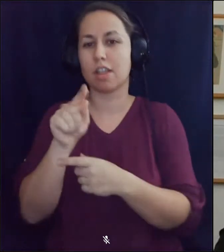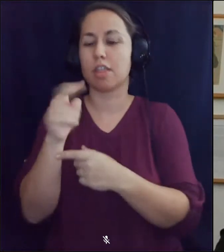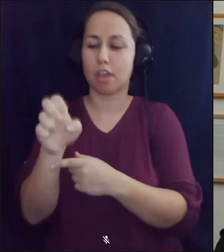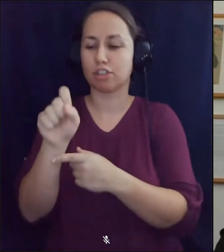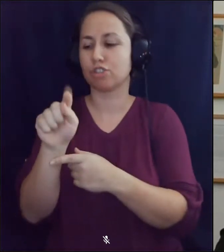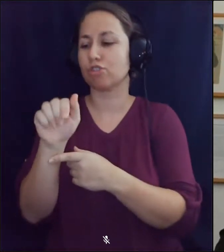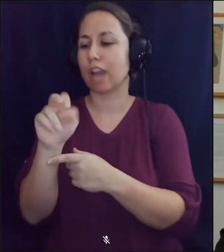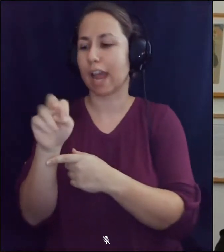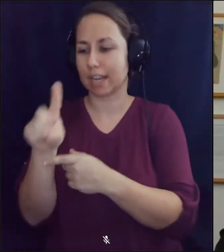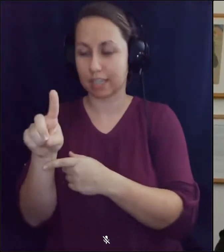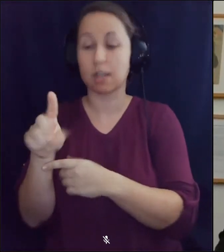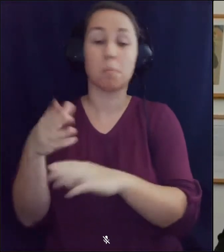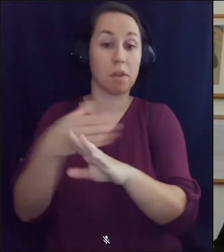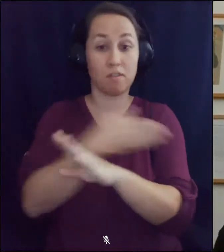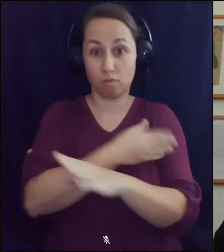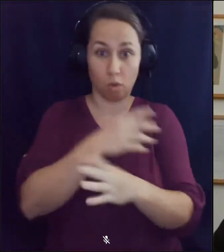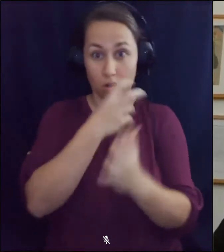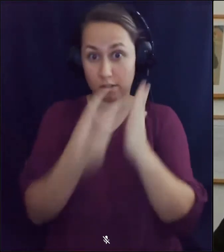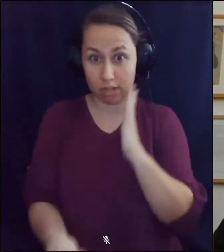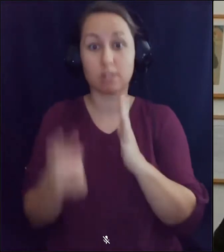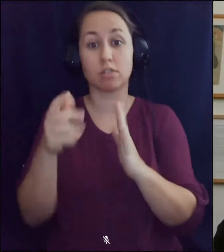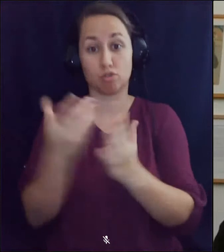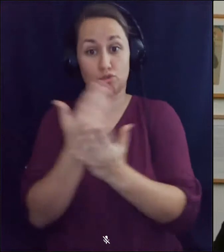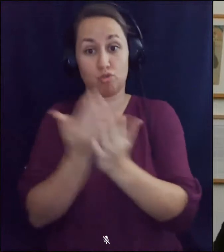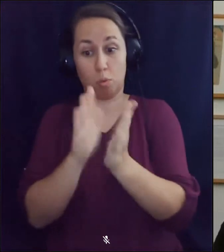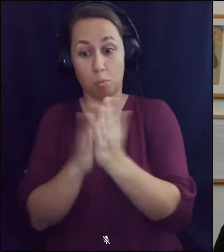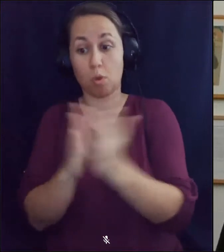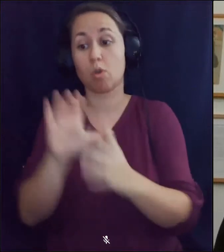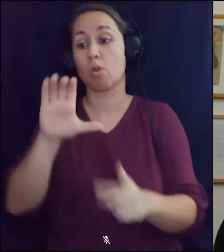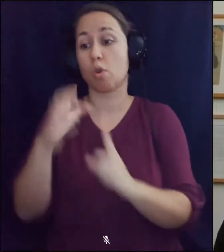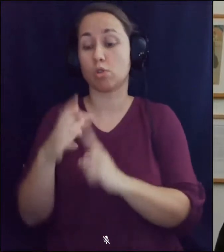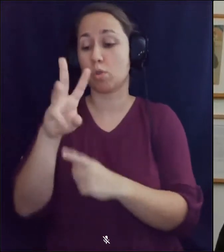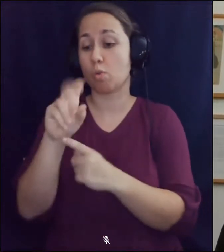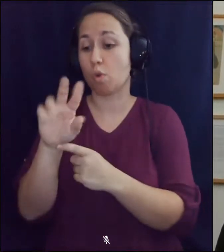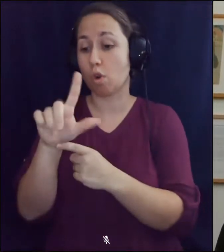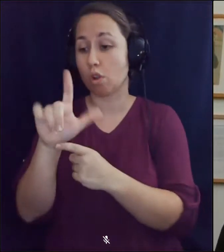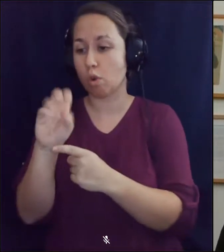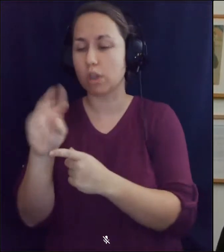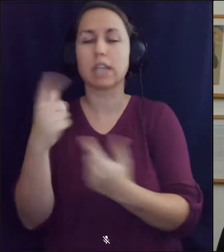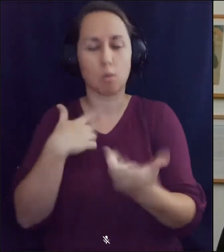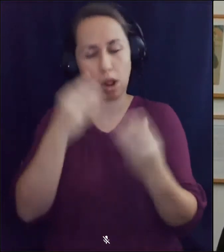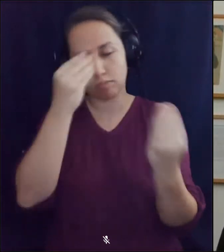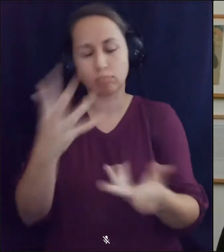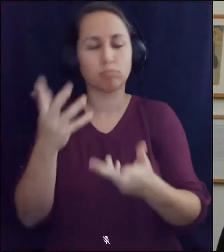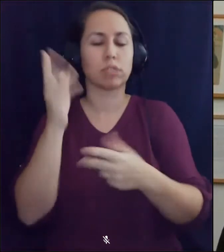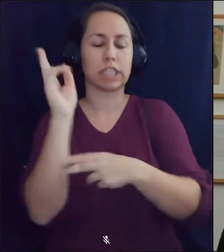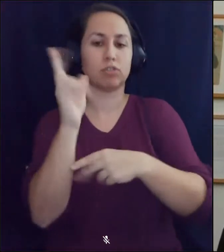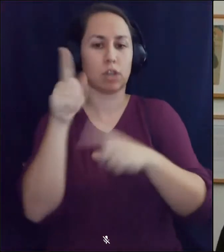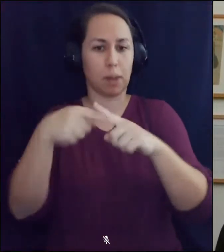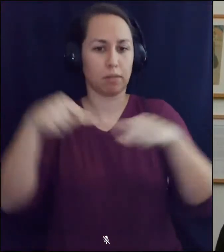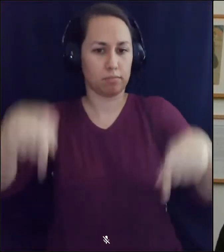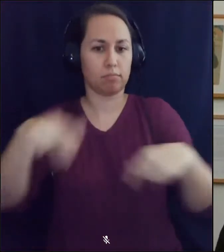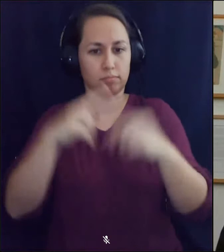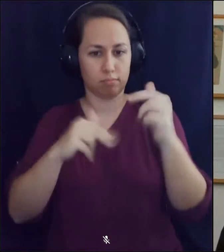Talia Lavin's new book, Culture Warlords, I'd like to share a little bit of history about the Strand. The Strand was founded in 1927 by